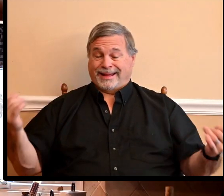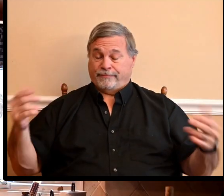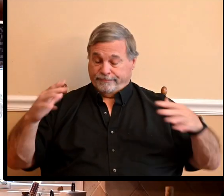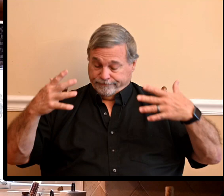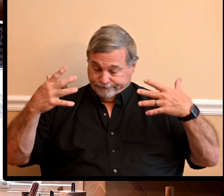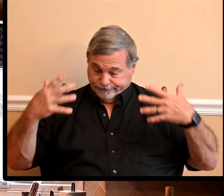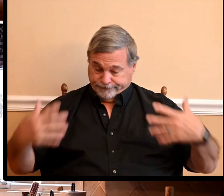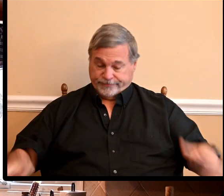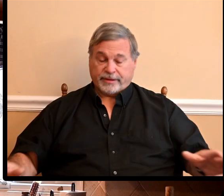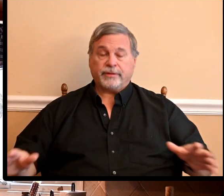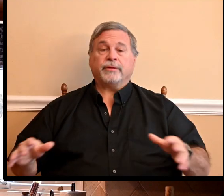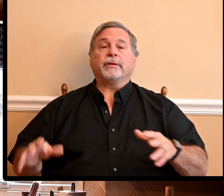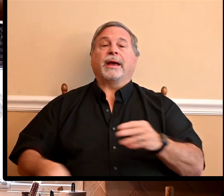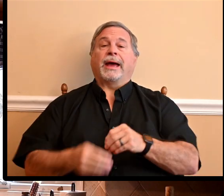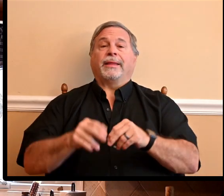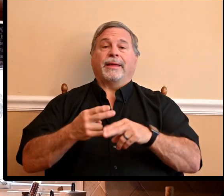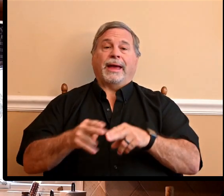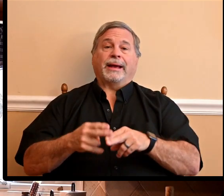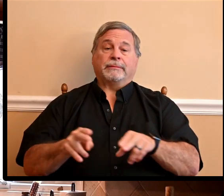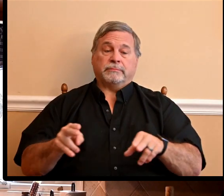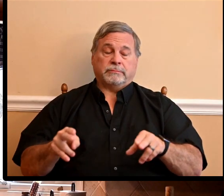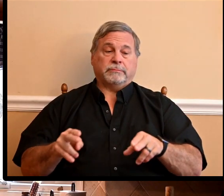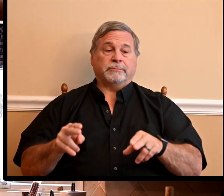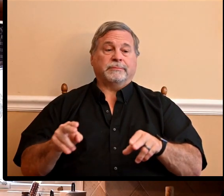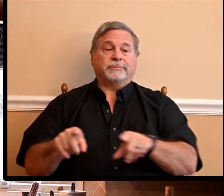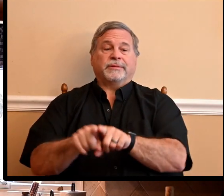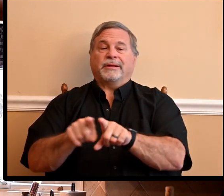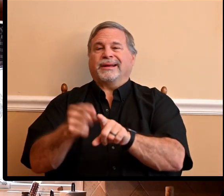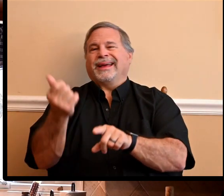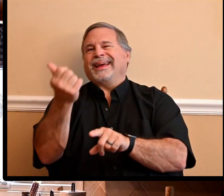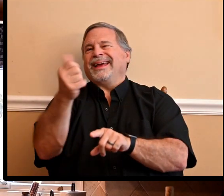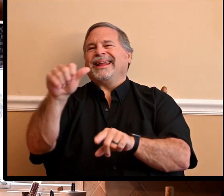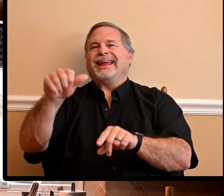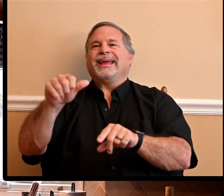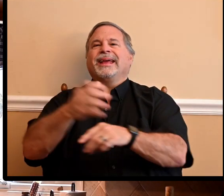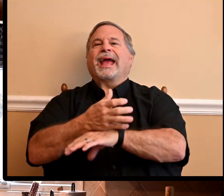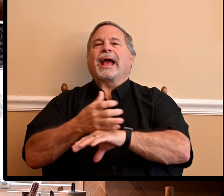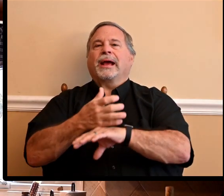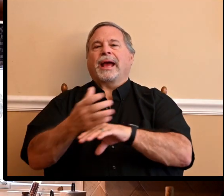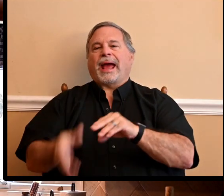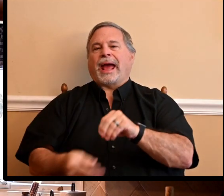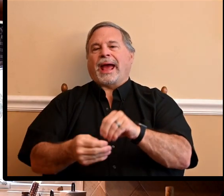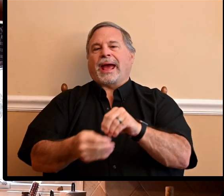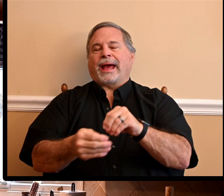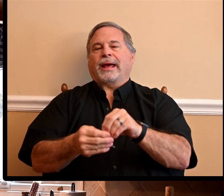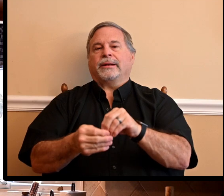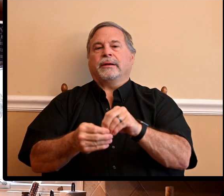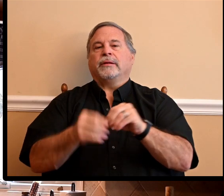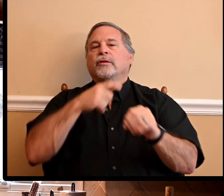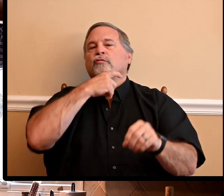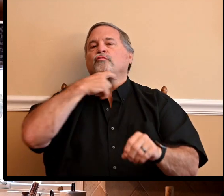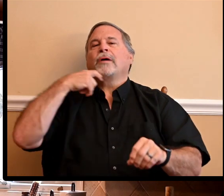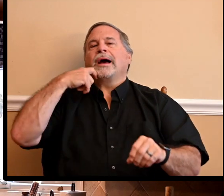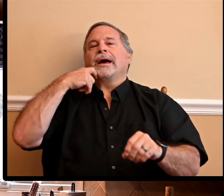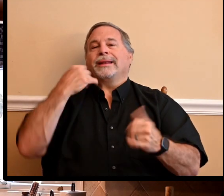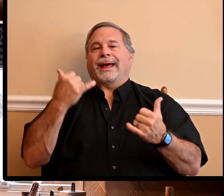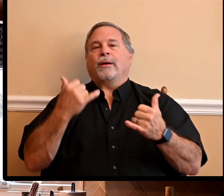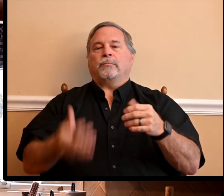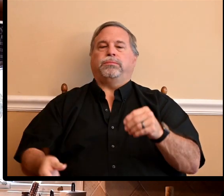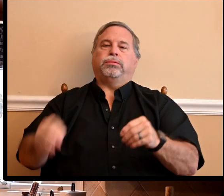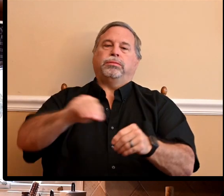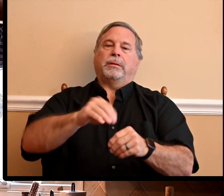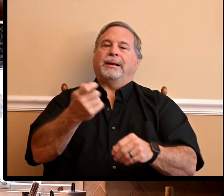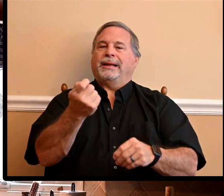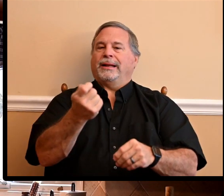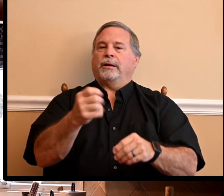Okay, so now that we've got this creamed and we've added the egg mixture, just like with any cake, we're going to add little by little